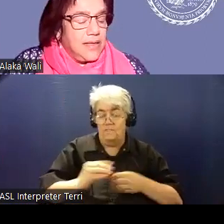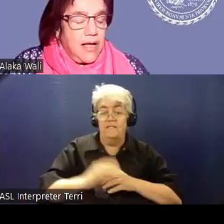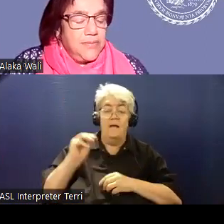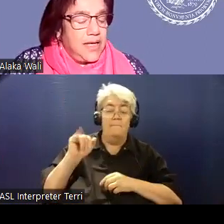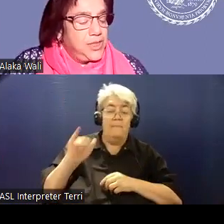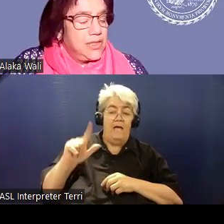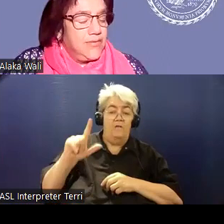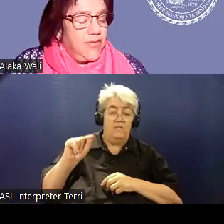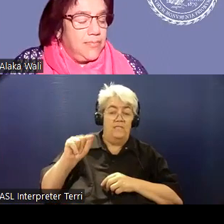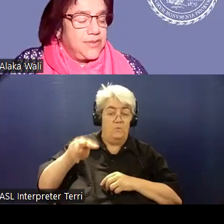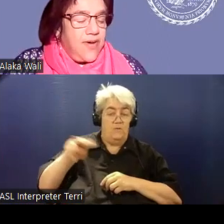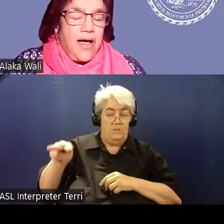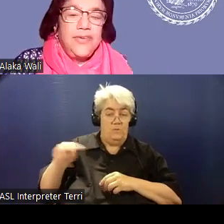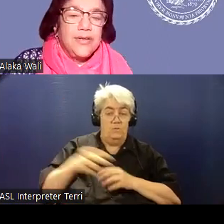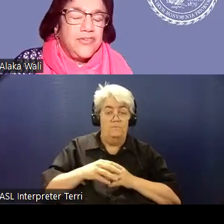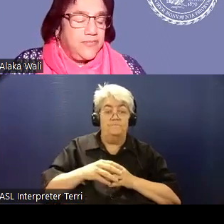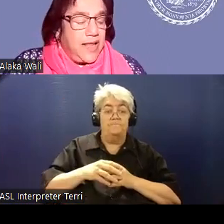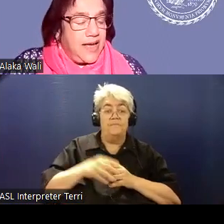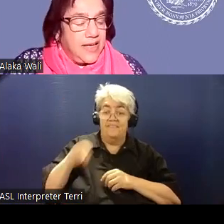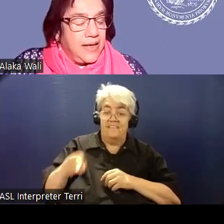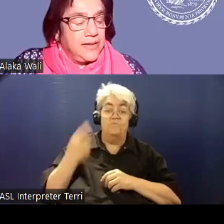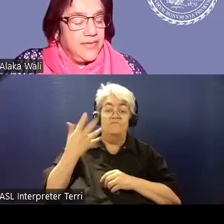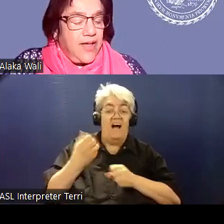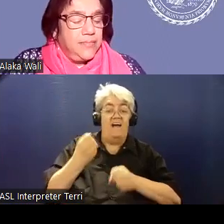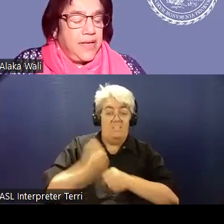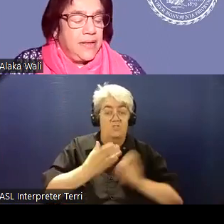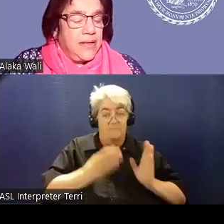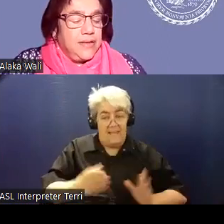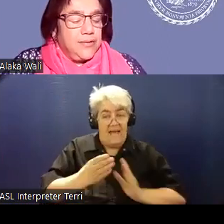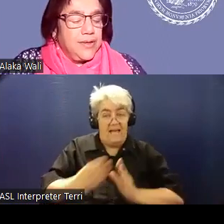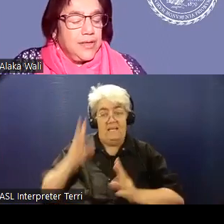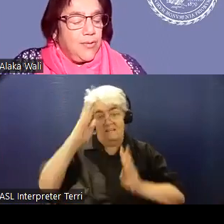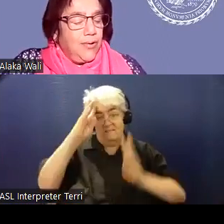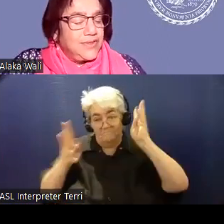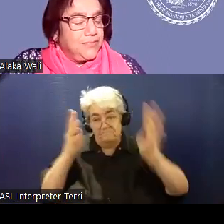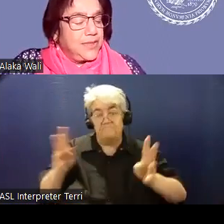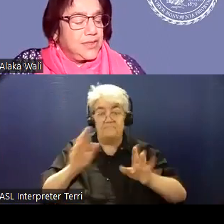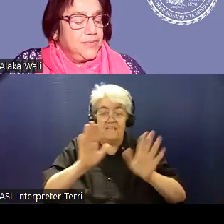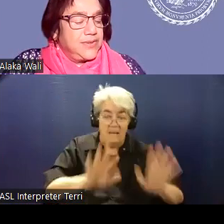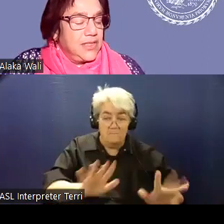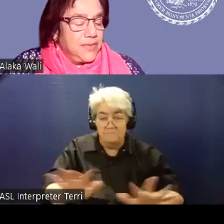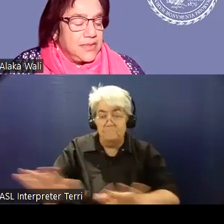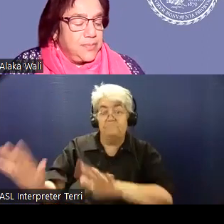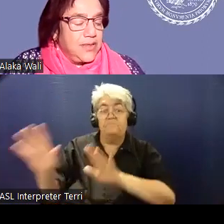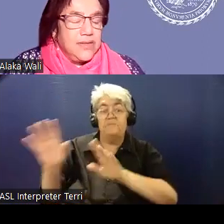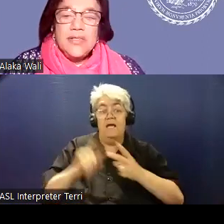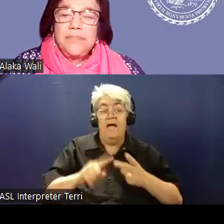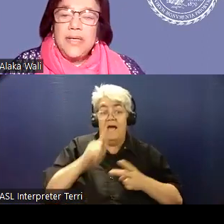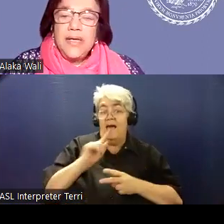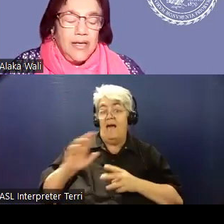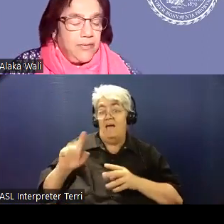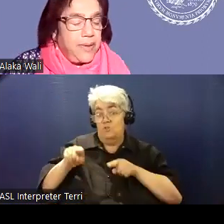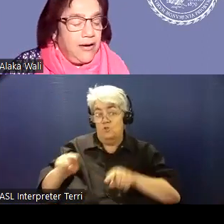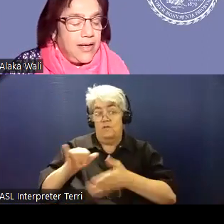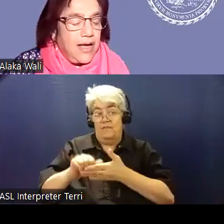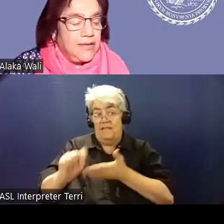represented the culmination of almost 5 years of planning and development, during the course of which the museum experienced the